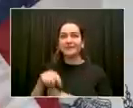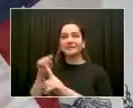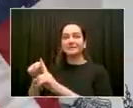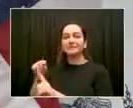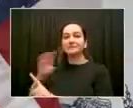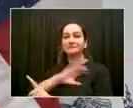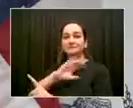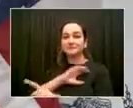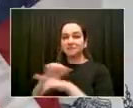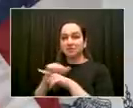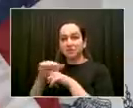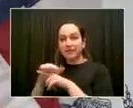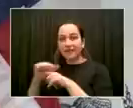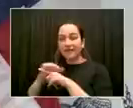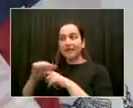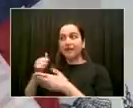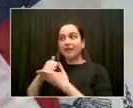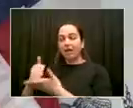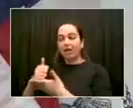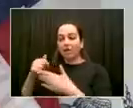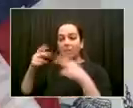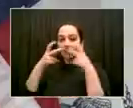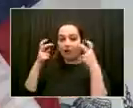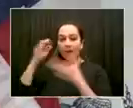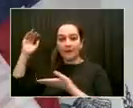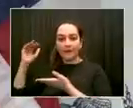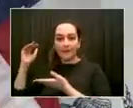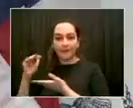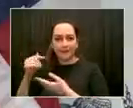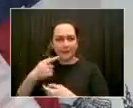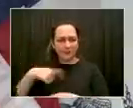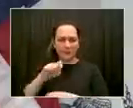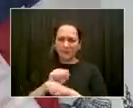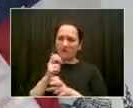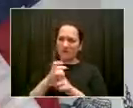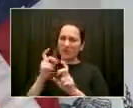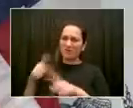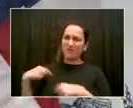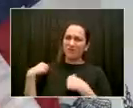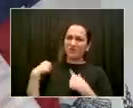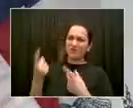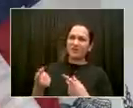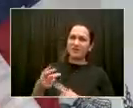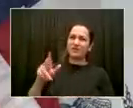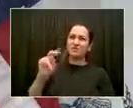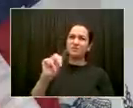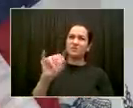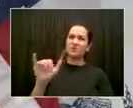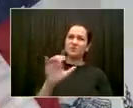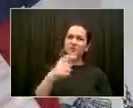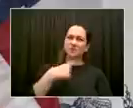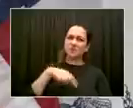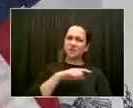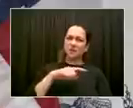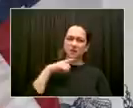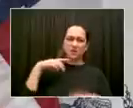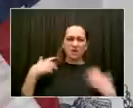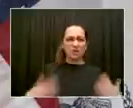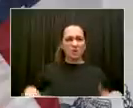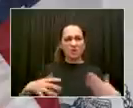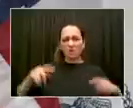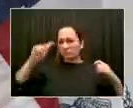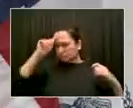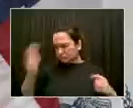we are recovering quickly, strongly. And you would think any governor would support that and celebrate that,